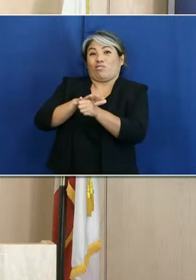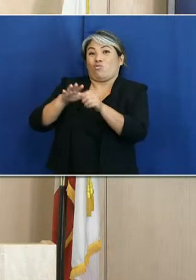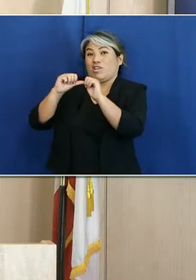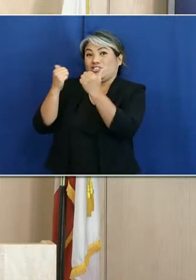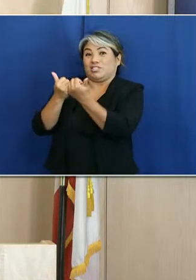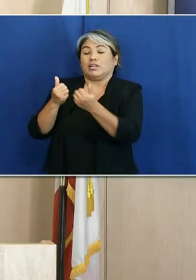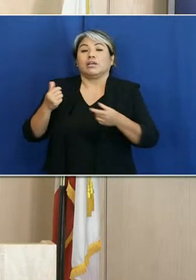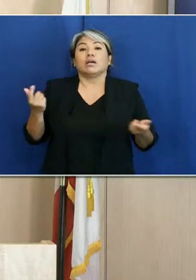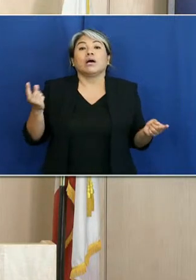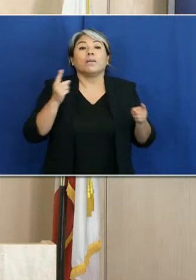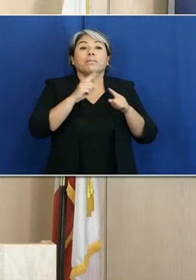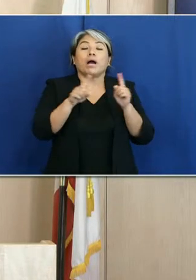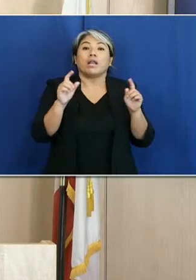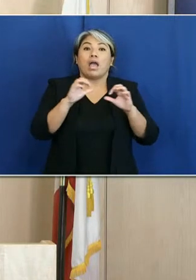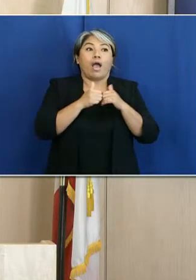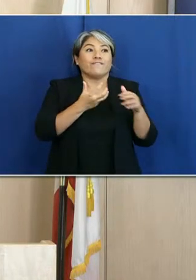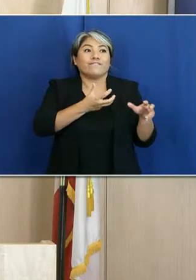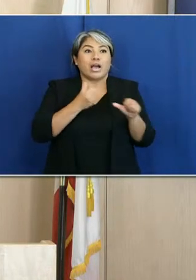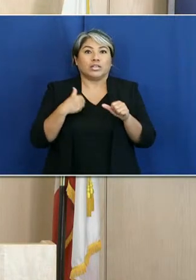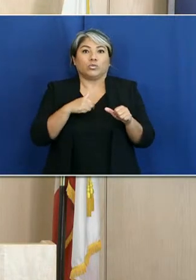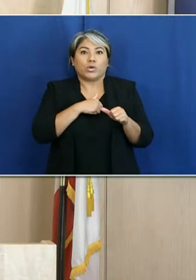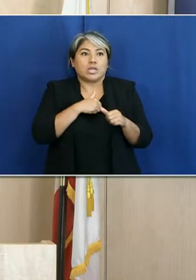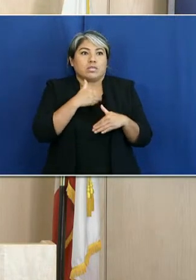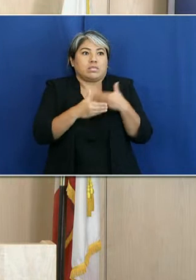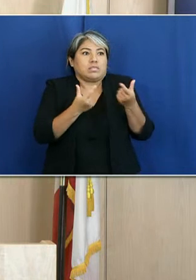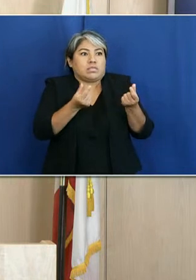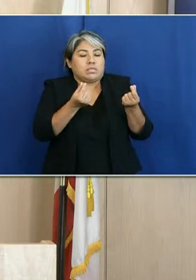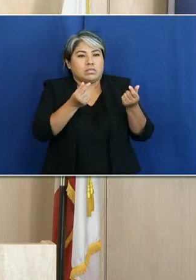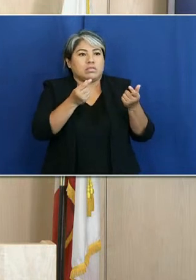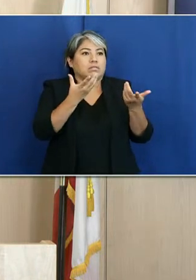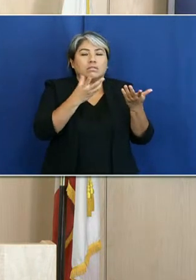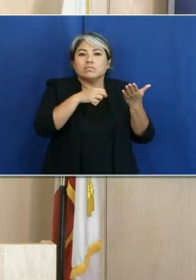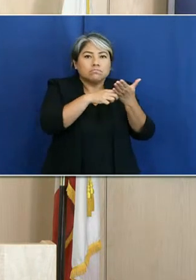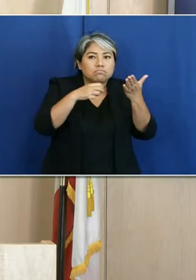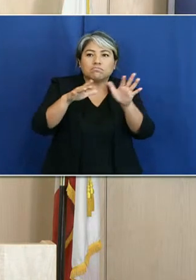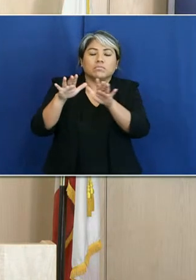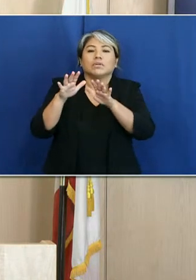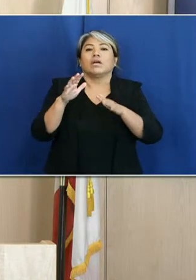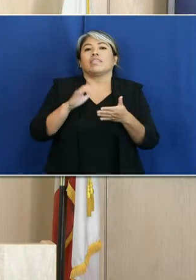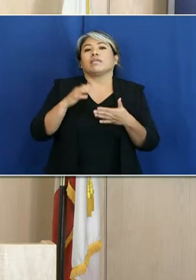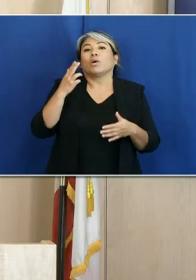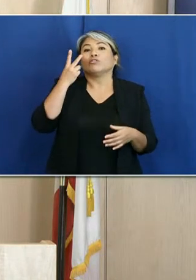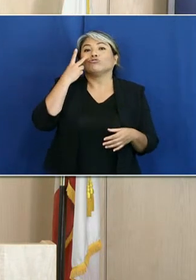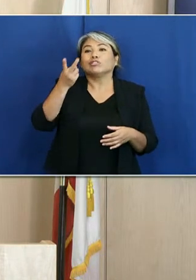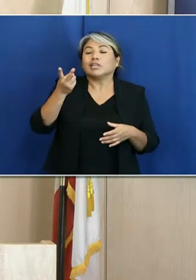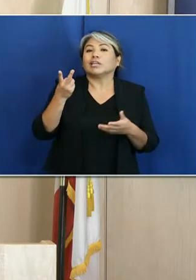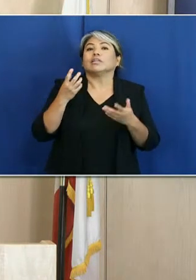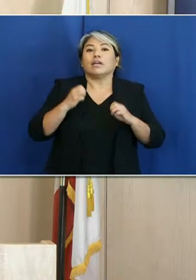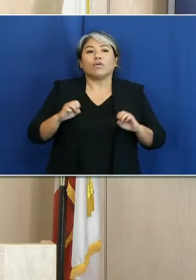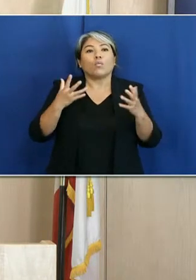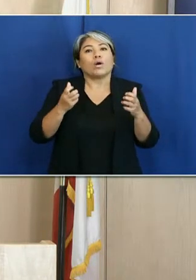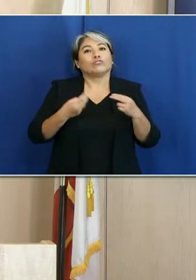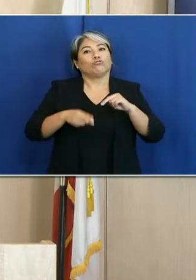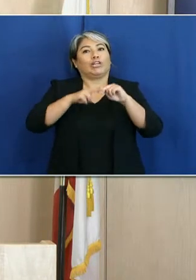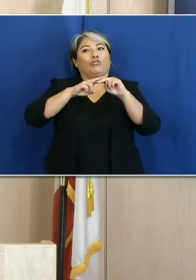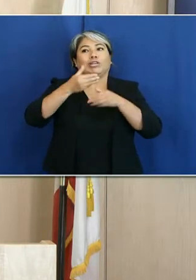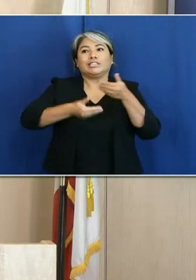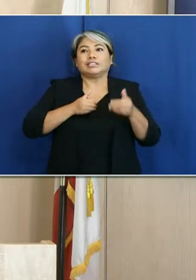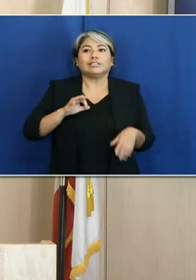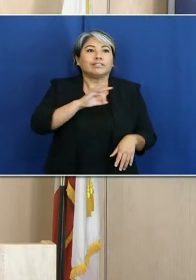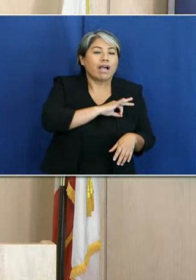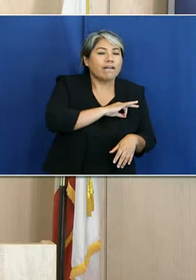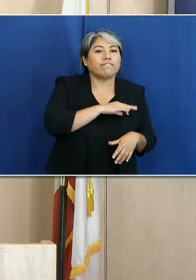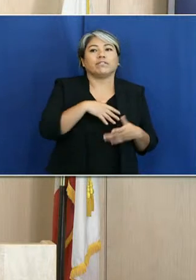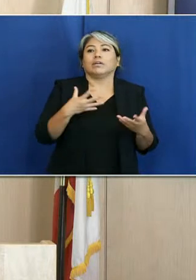of the speed at which we've moved, I think that's why you've seen such effort in the recent time to increase our staffing, increase